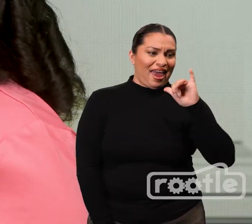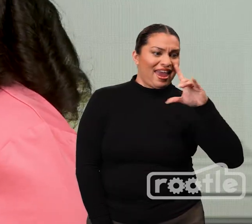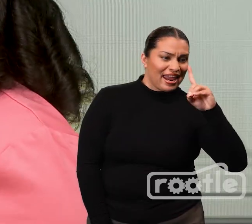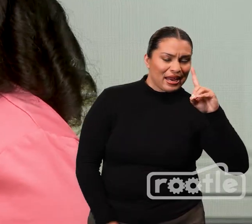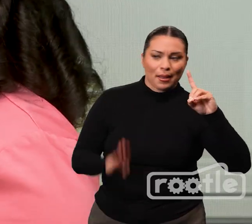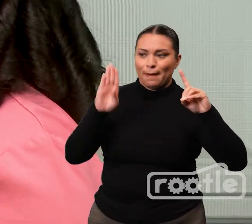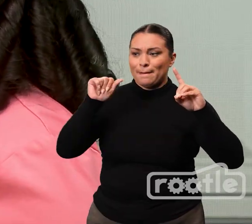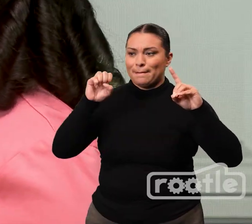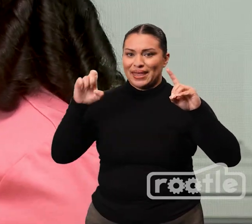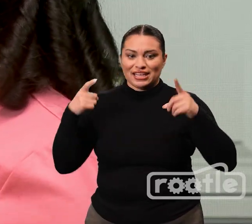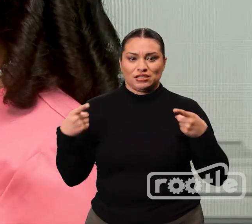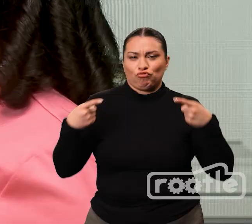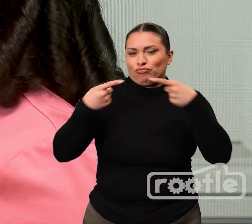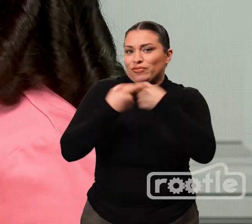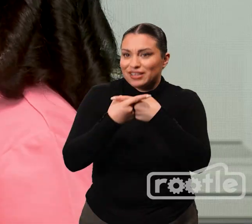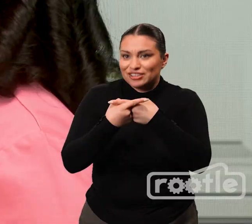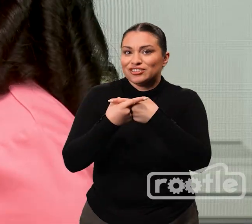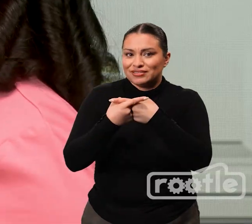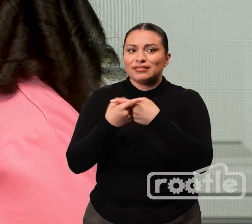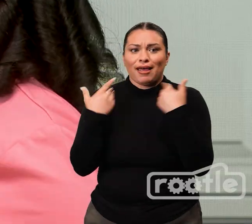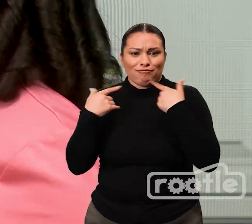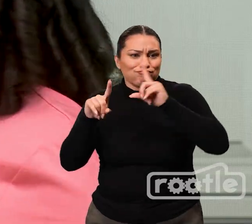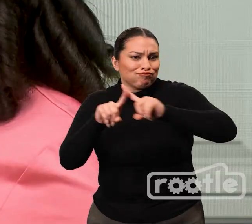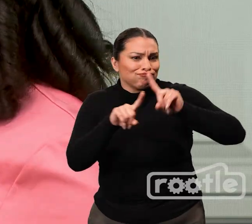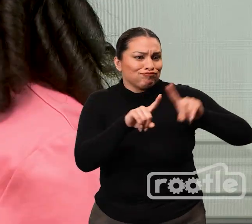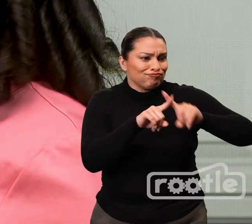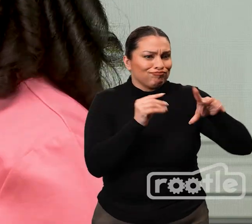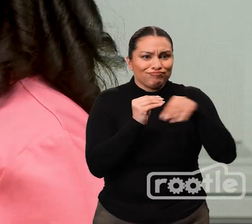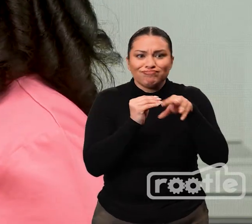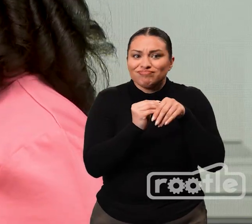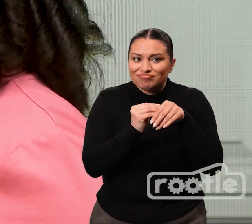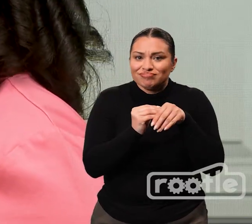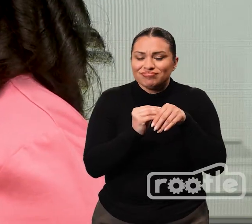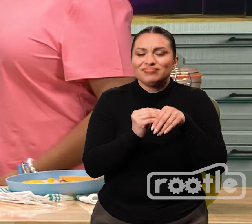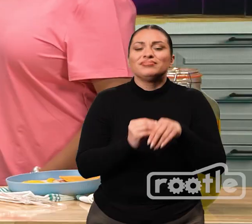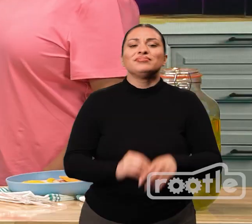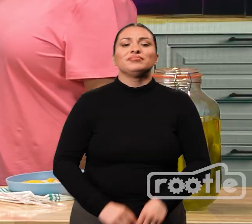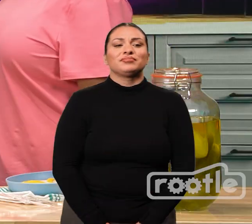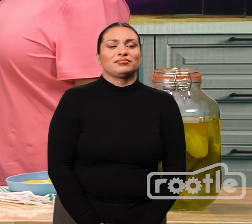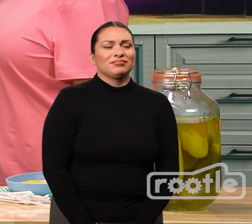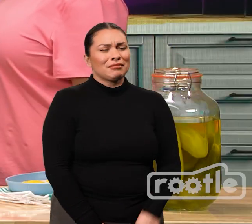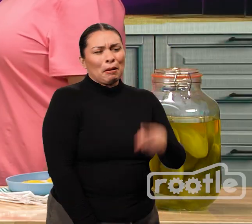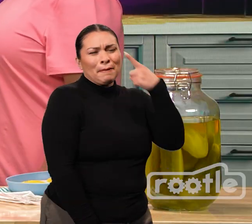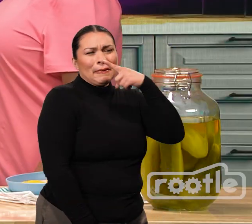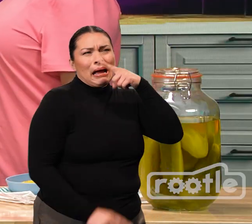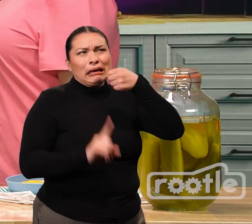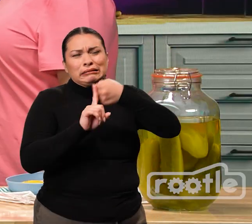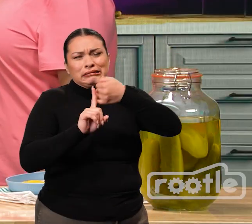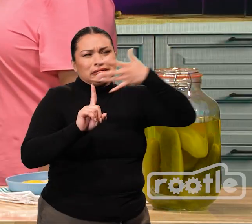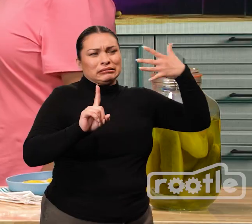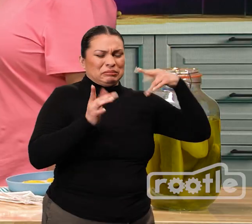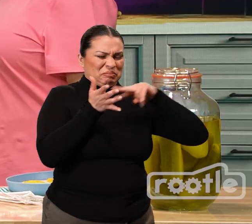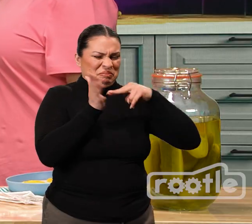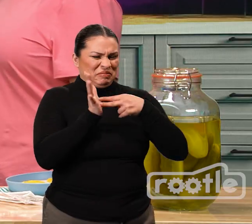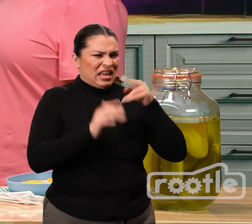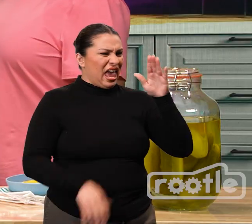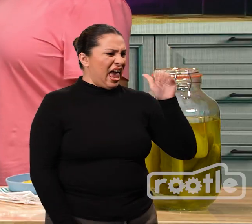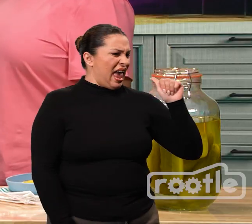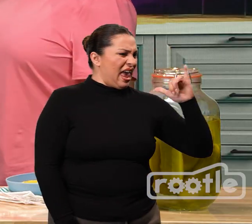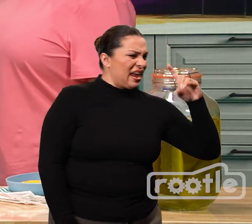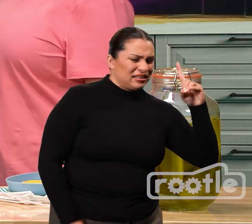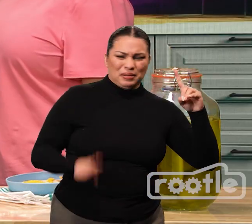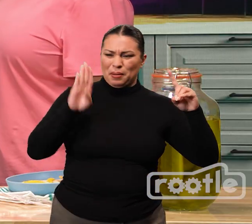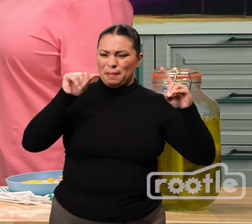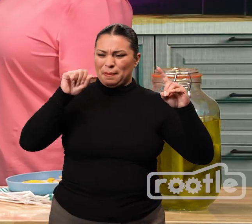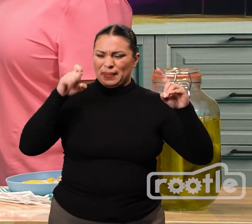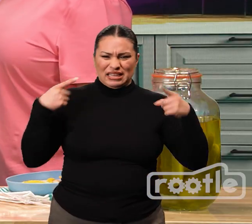You can also do cool things with acid really fast, like acid-base reactions. I think I need an explainer. What's